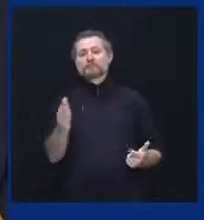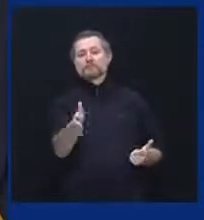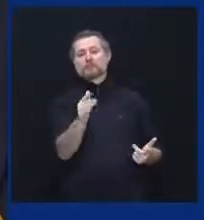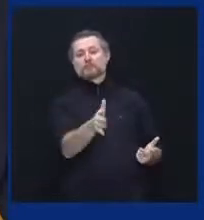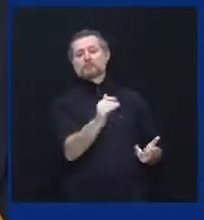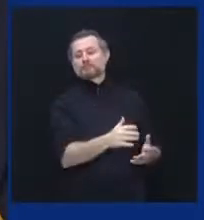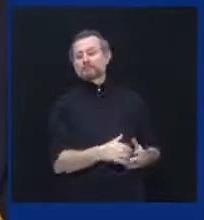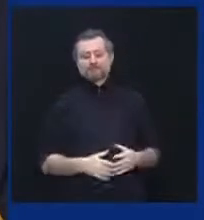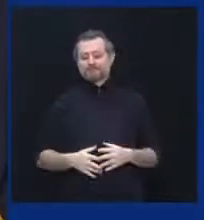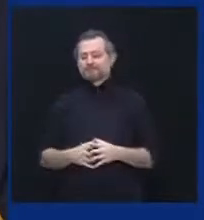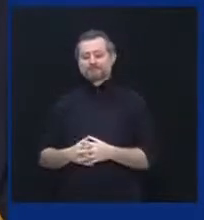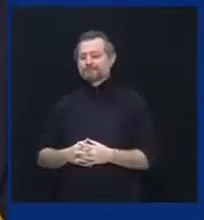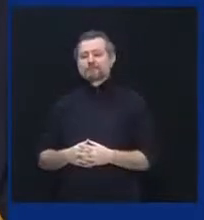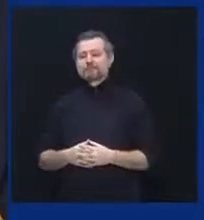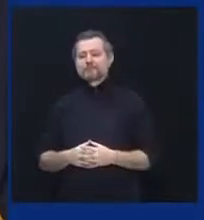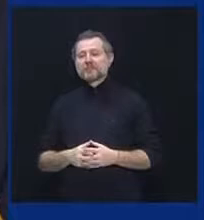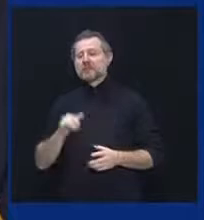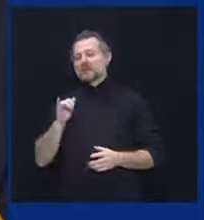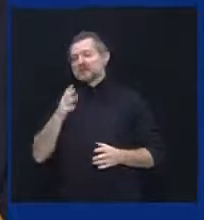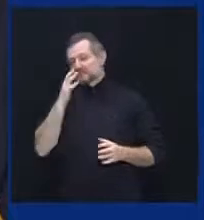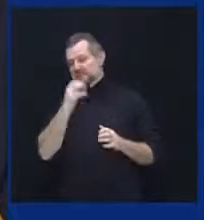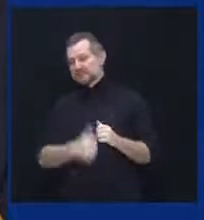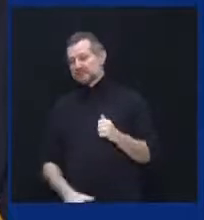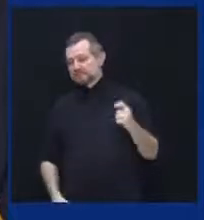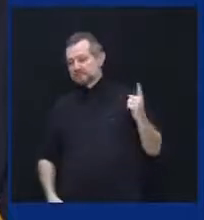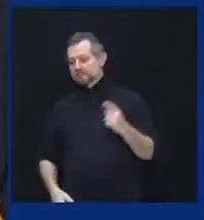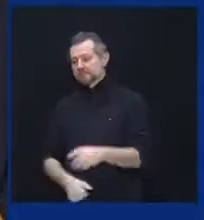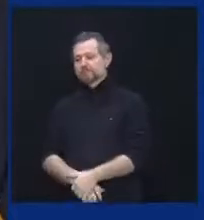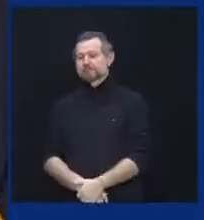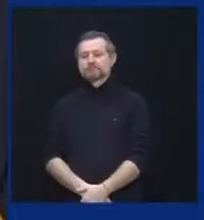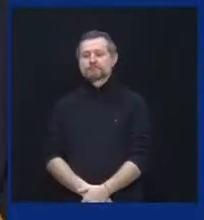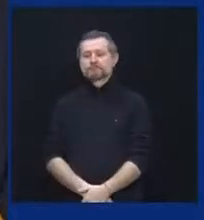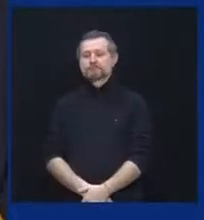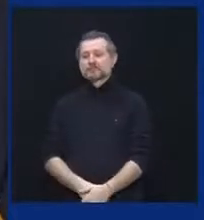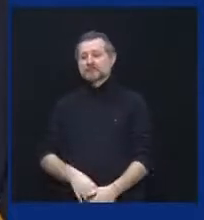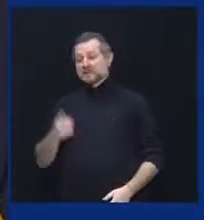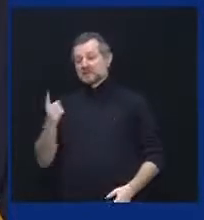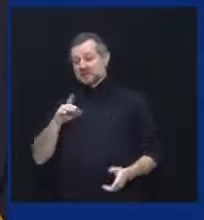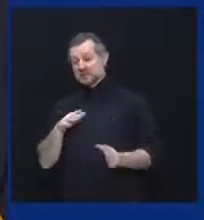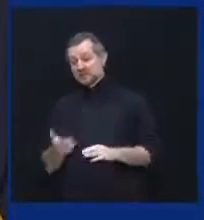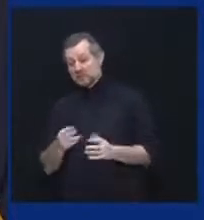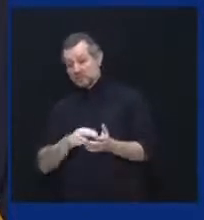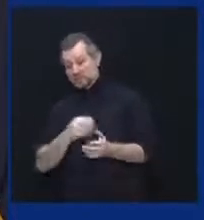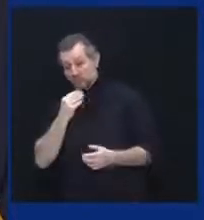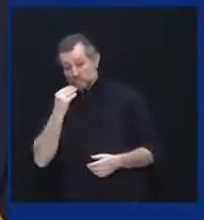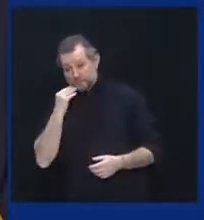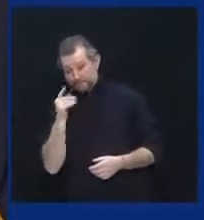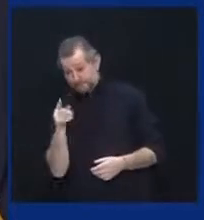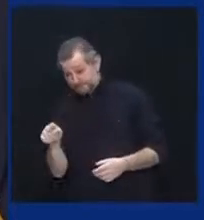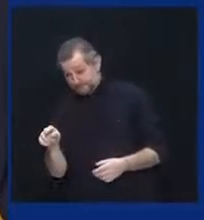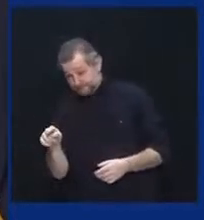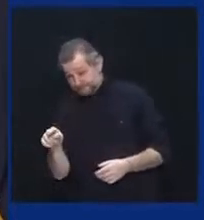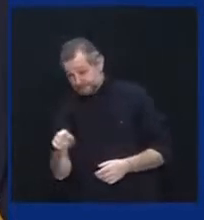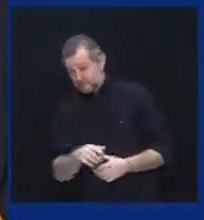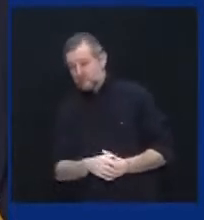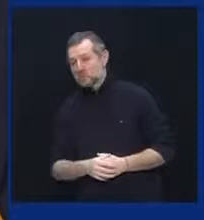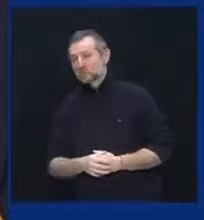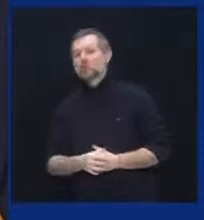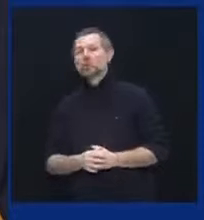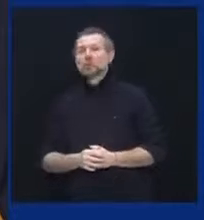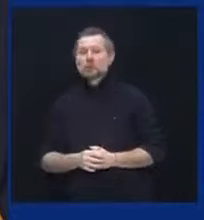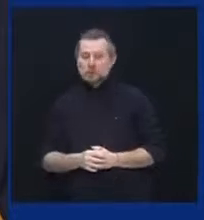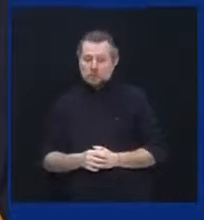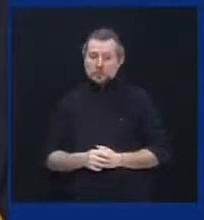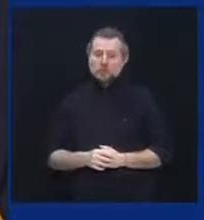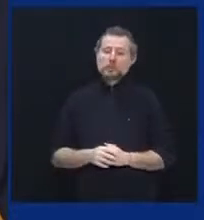No, that was mean. Because if you lost someone in a nursing home, then it put a thought in your head, well, maybe it